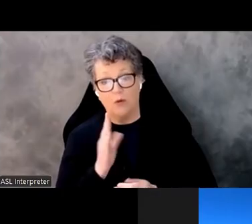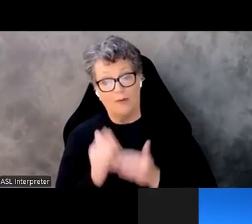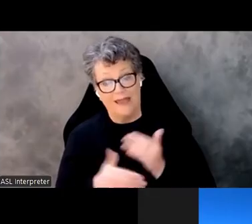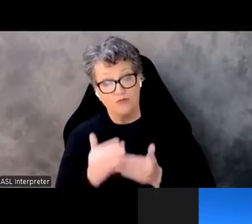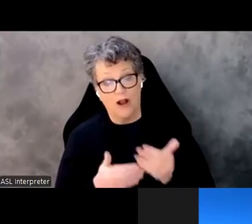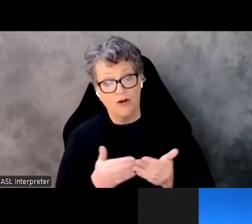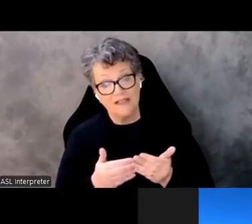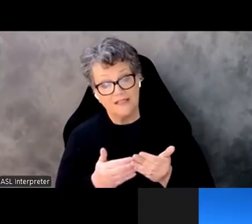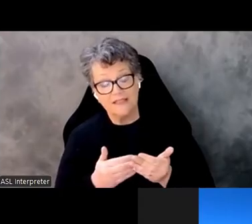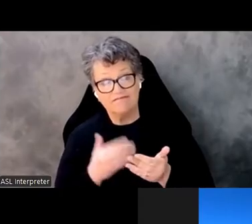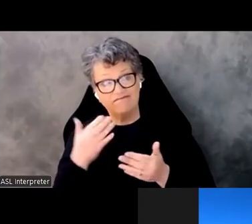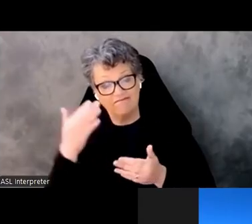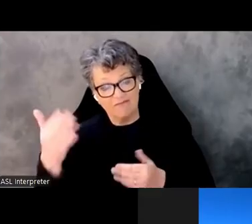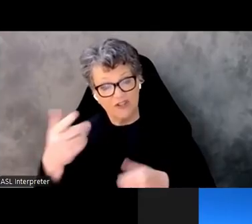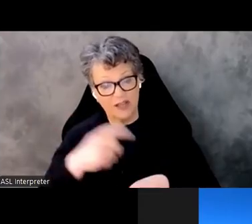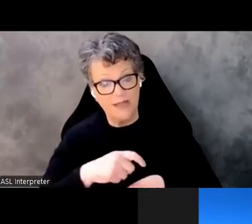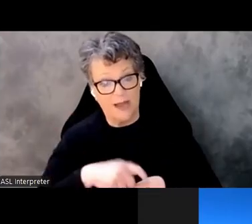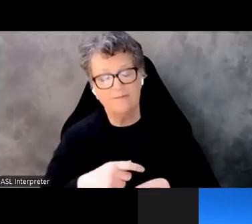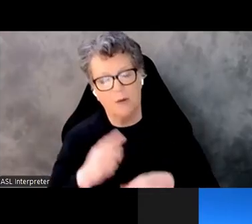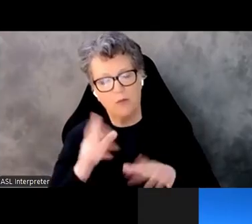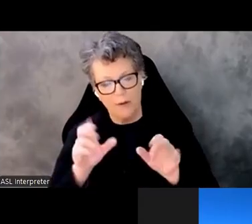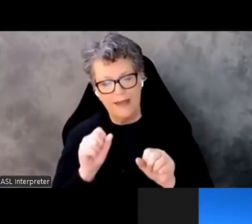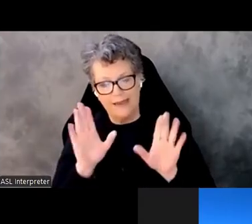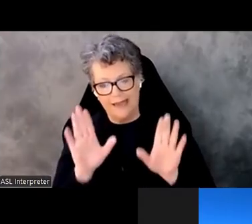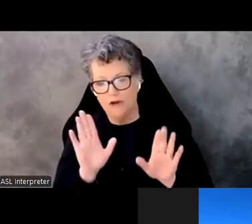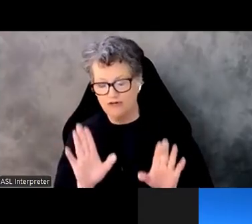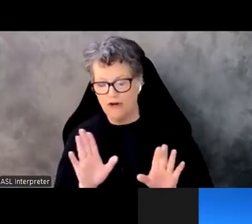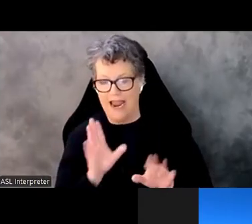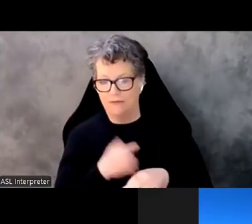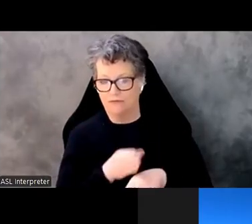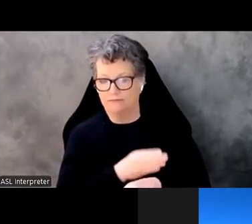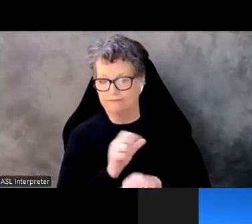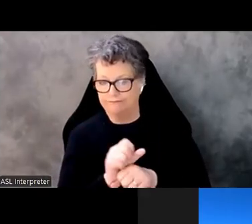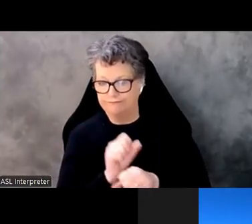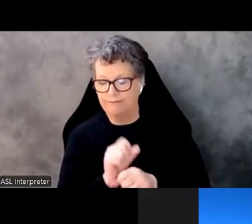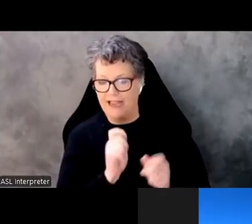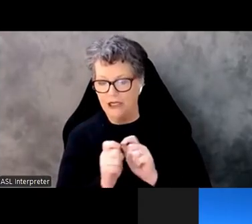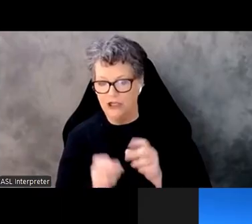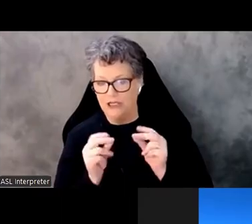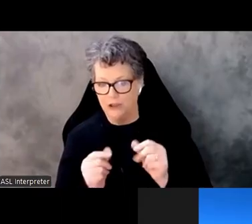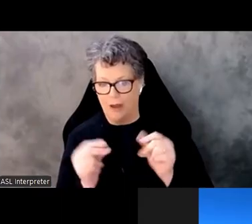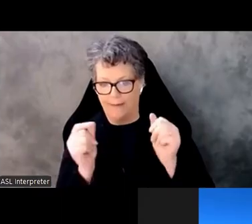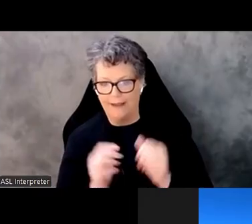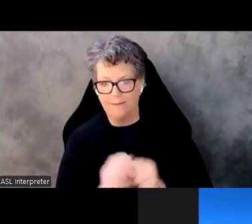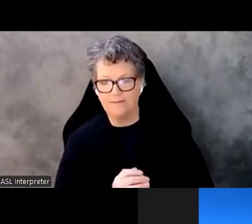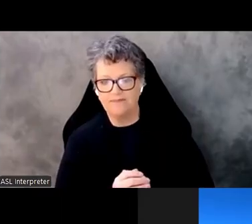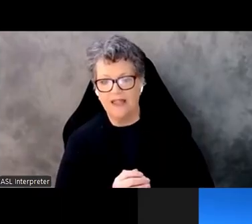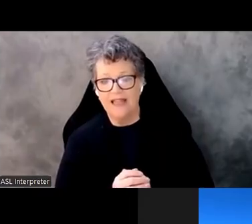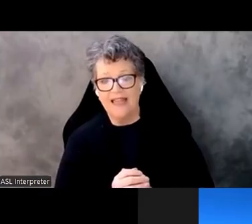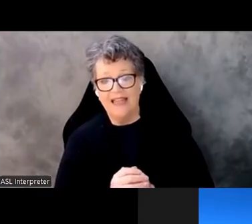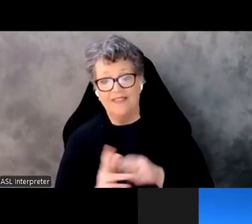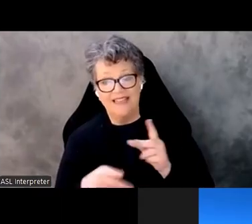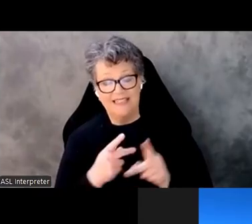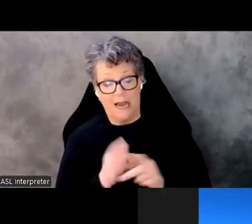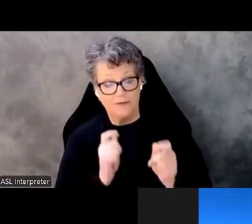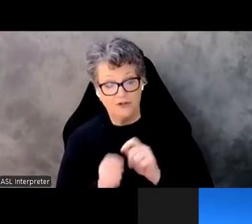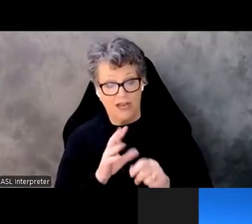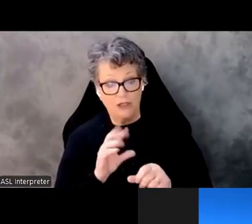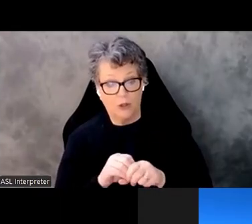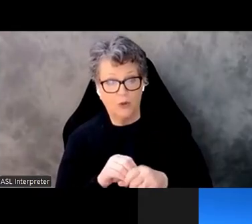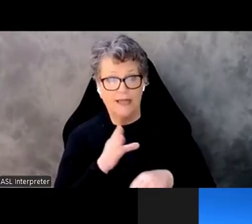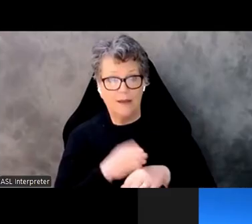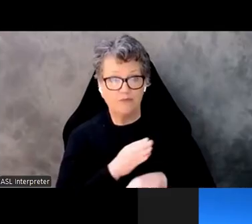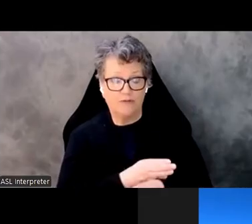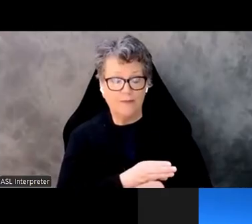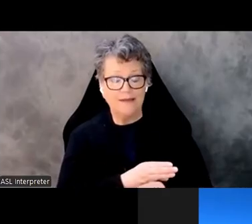some time, although we're making great strides on making changes very rapidly. These types of changes include improvements on